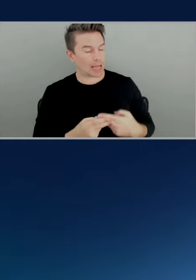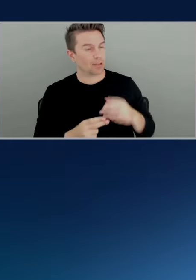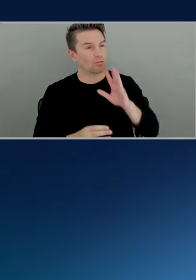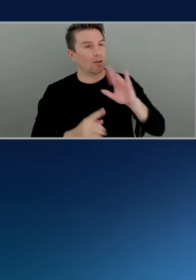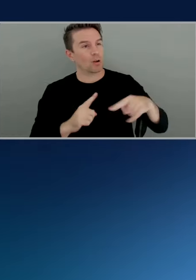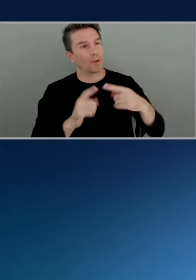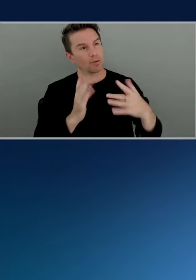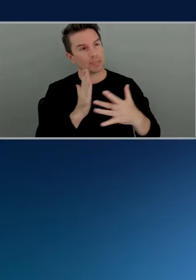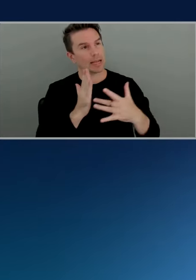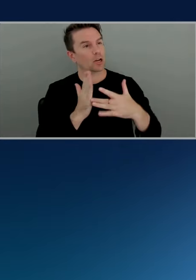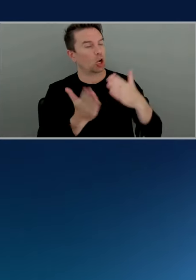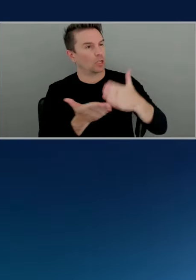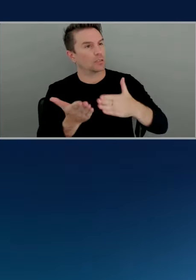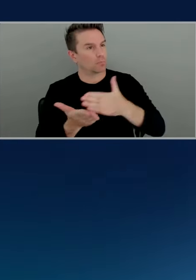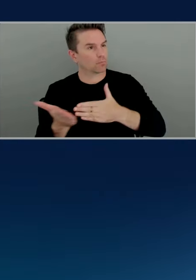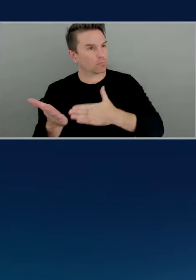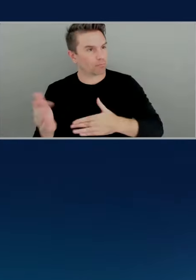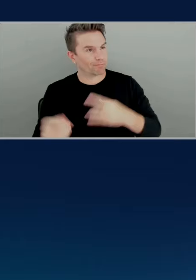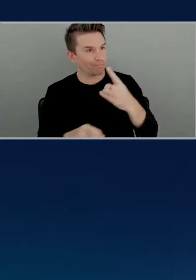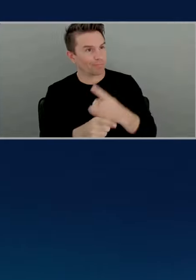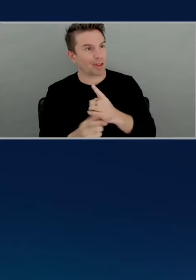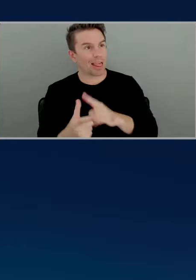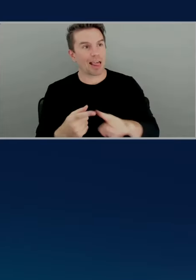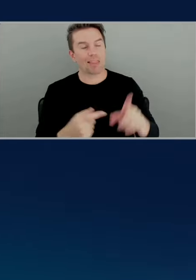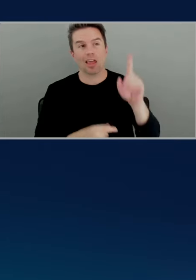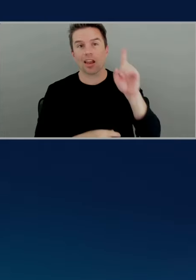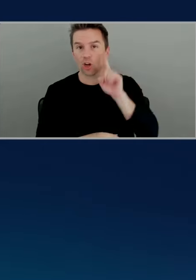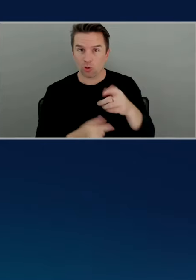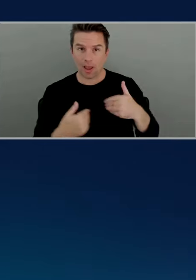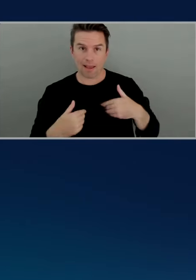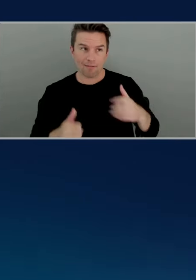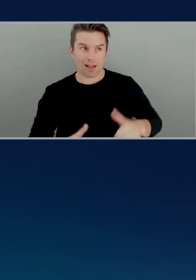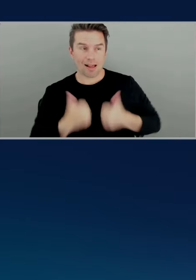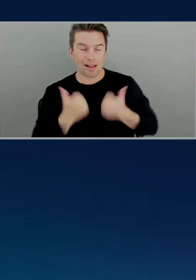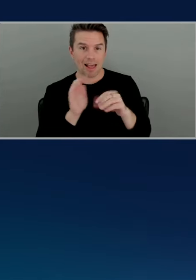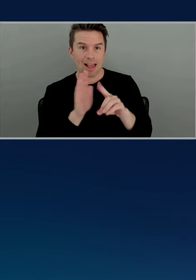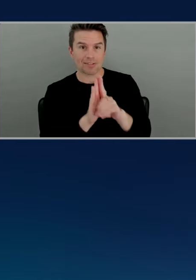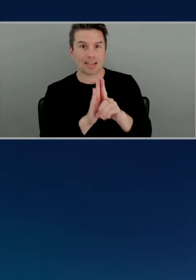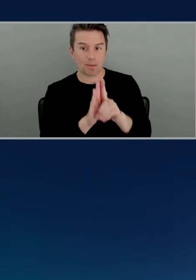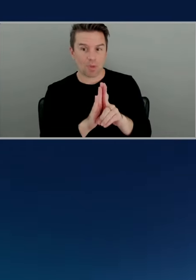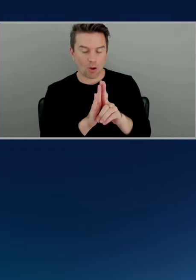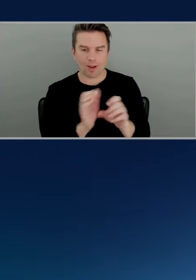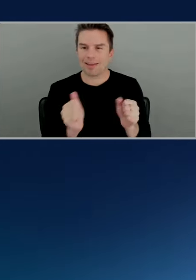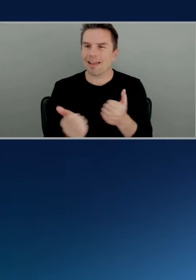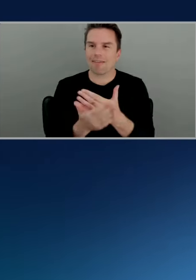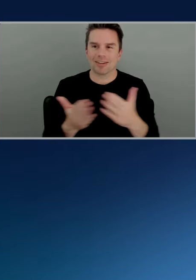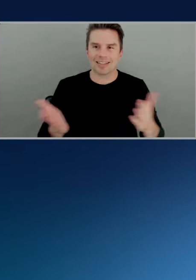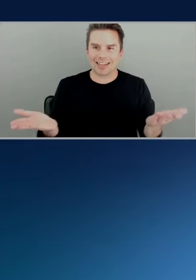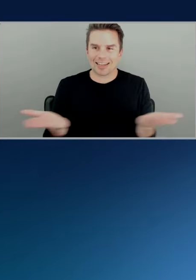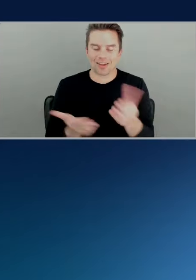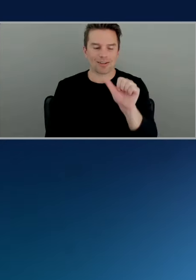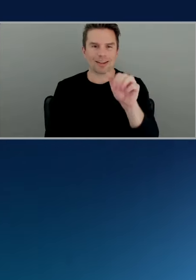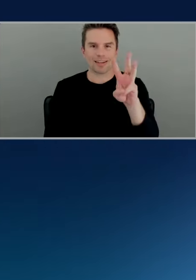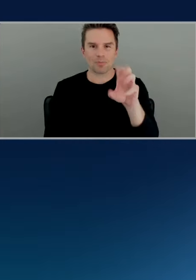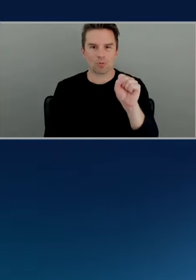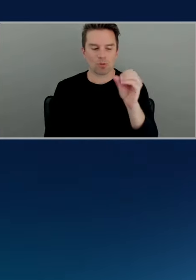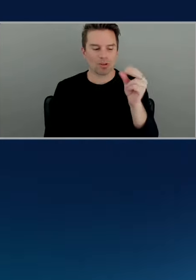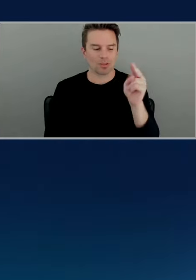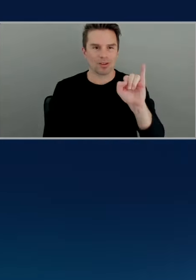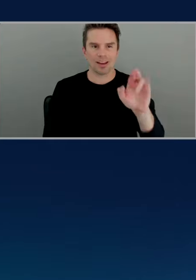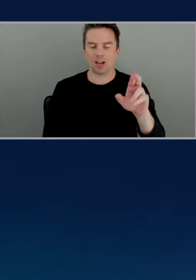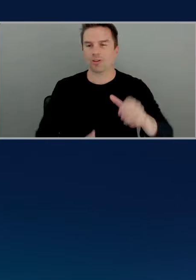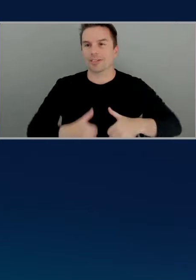I did hear that you also have a live demo. Yep. And everything is live, as always, here. So very excited to see both pieces to